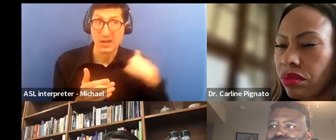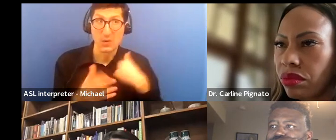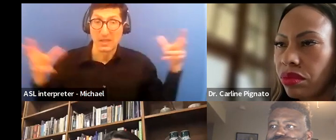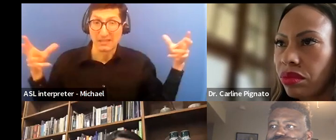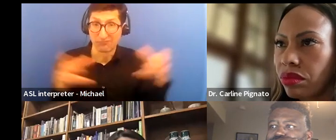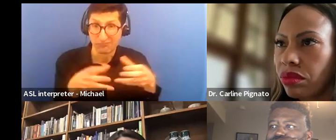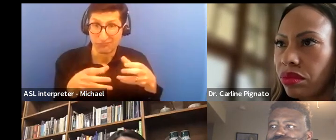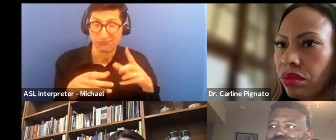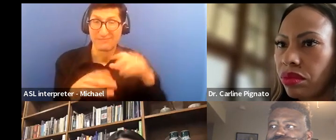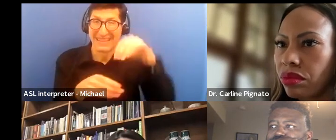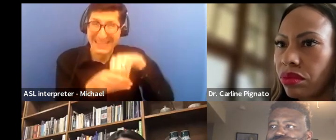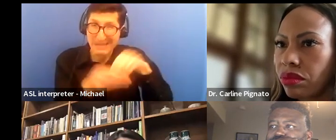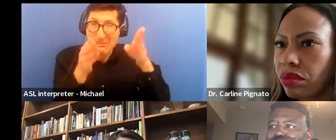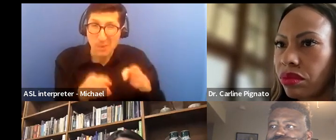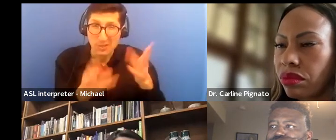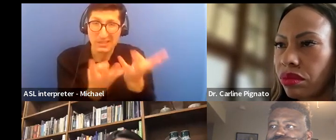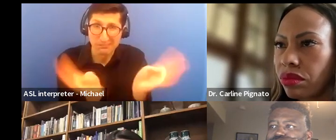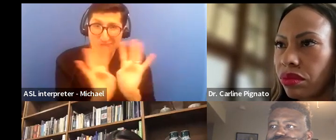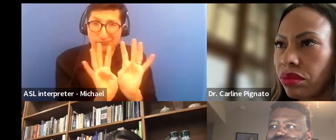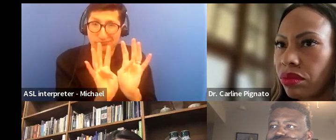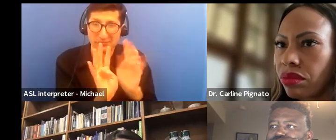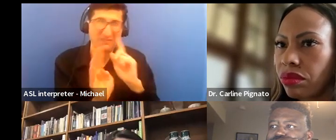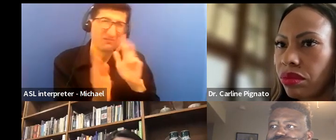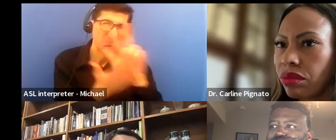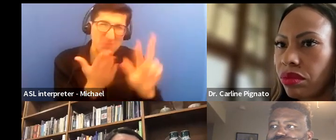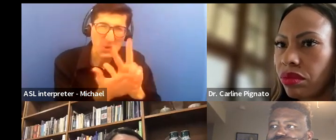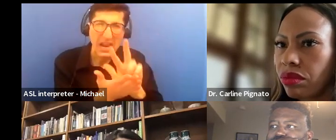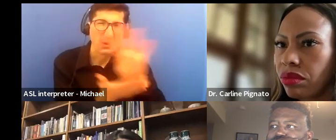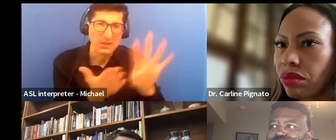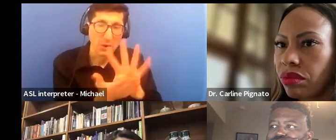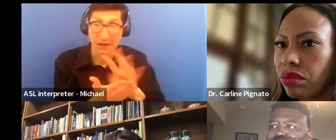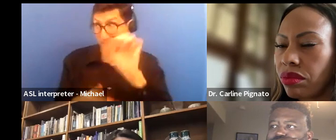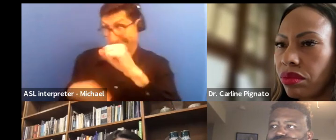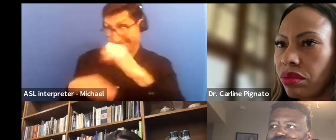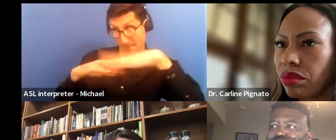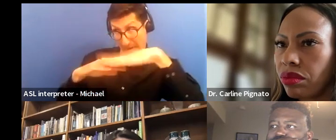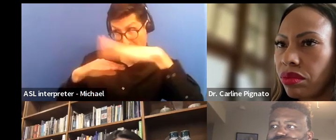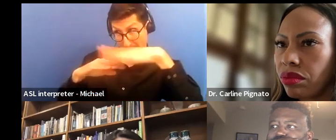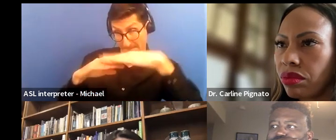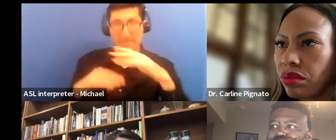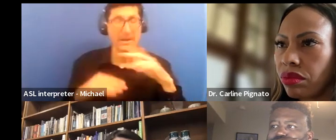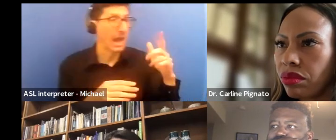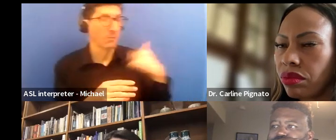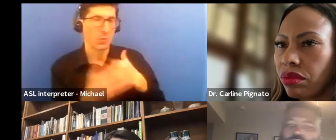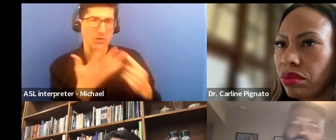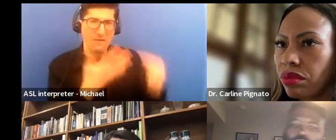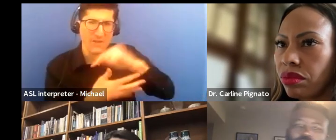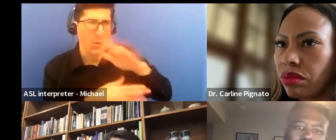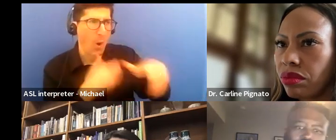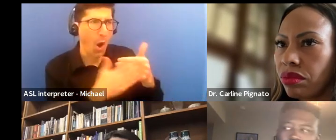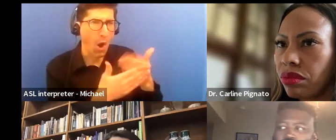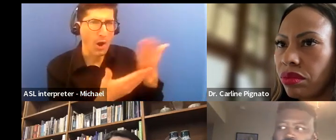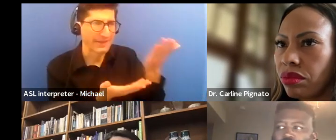For maybe 3 or 4 hours in a block to review what has been submitted, correct?